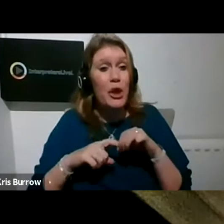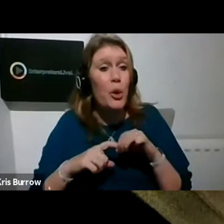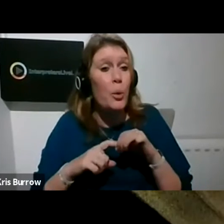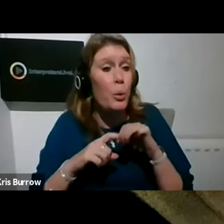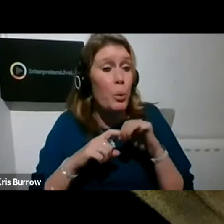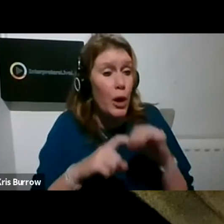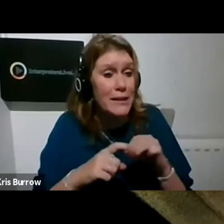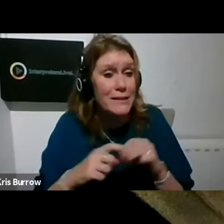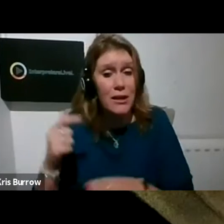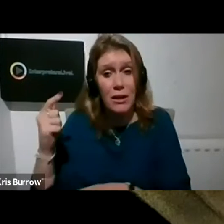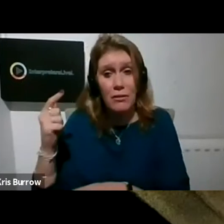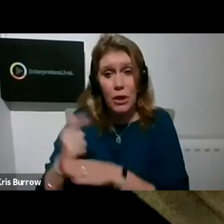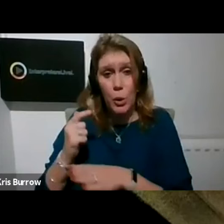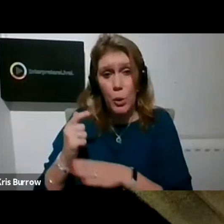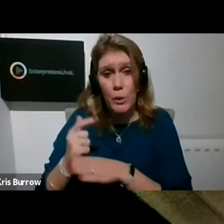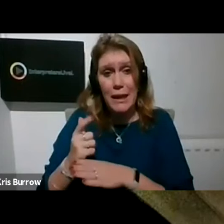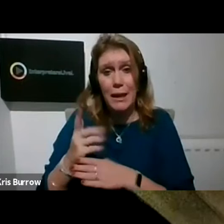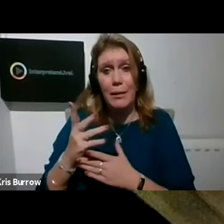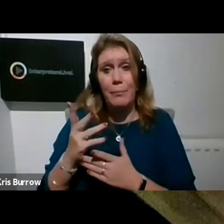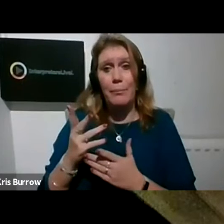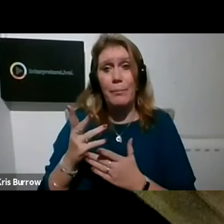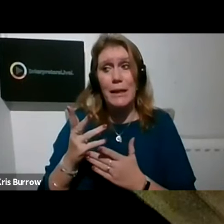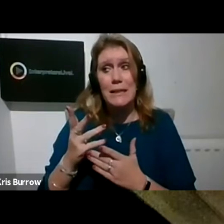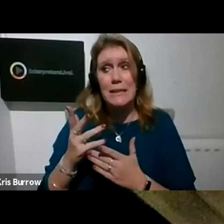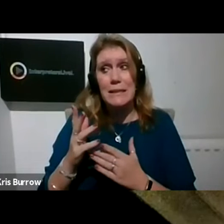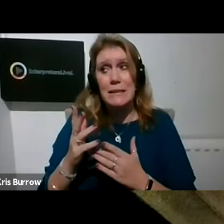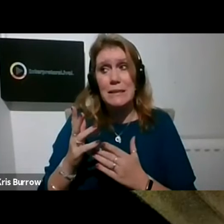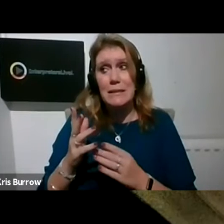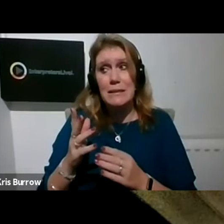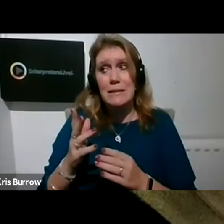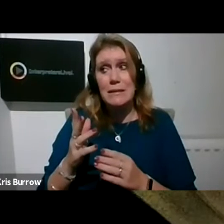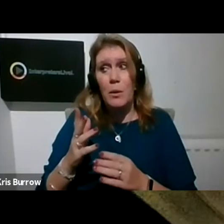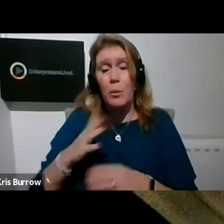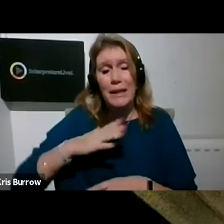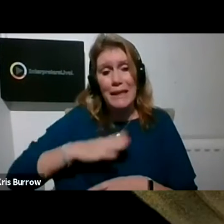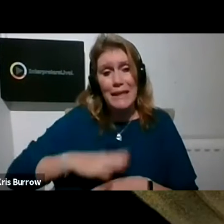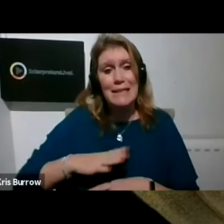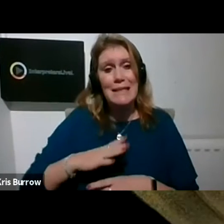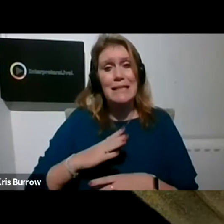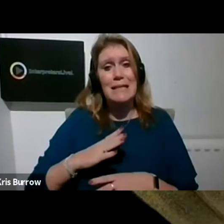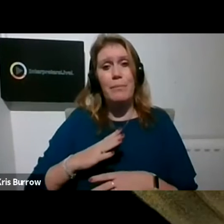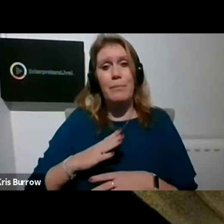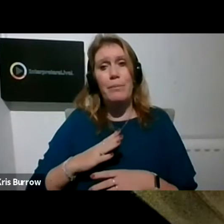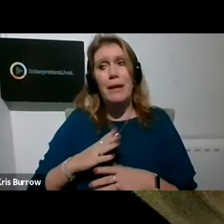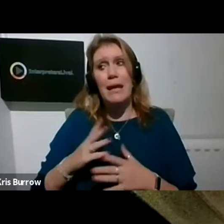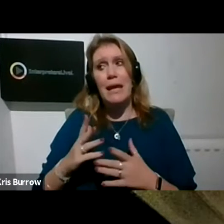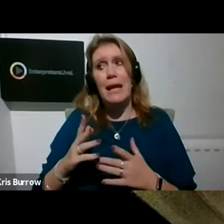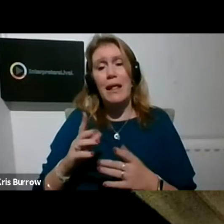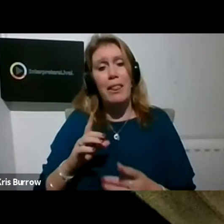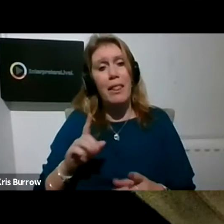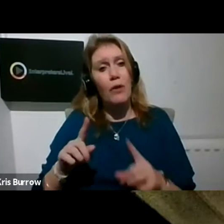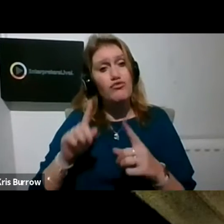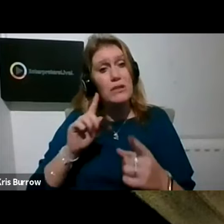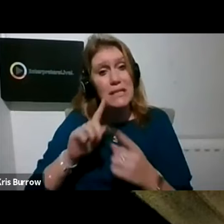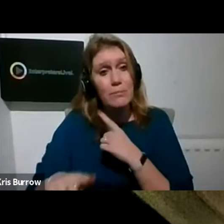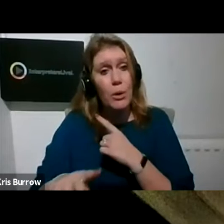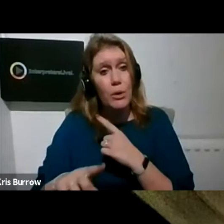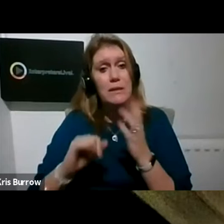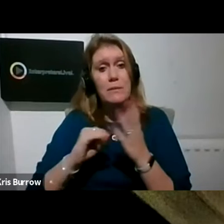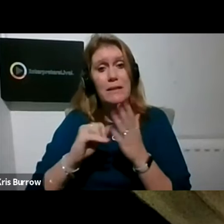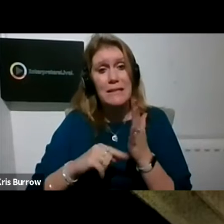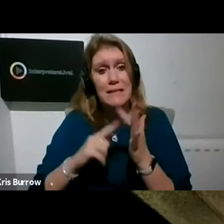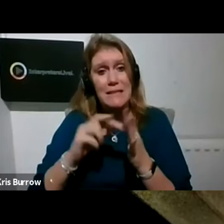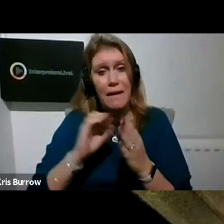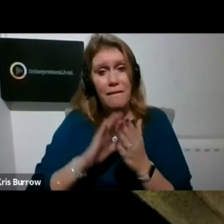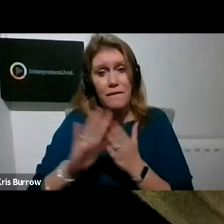the quality recording to be a genuine response to the other person, particularly in the scenes between Steph and Victoria, which is, I